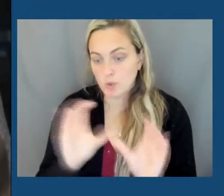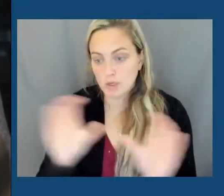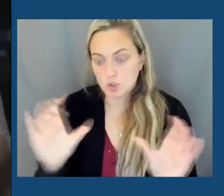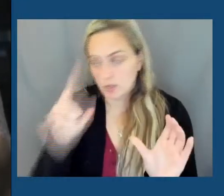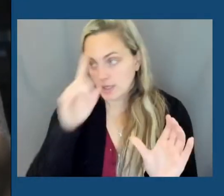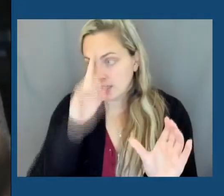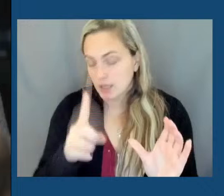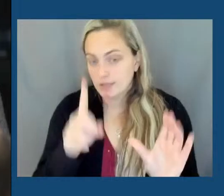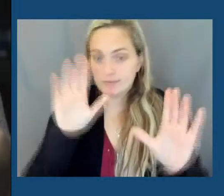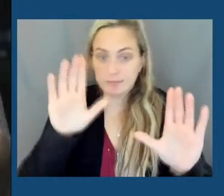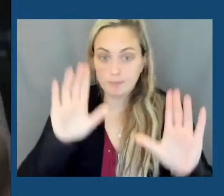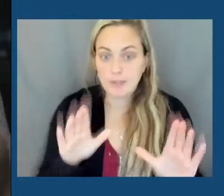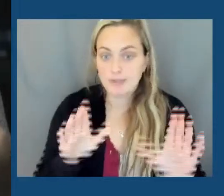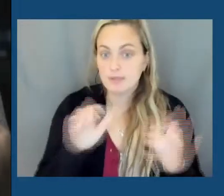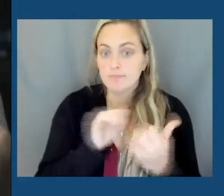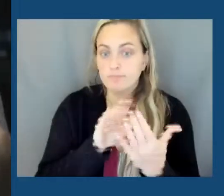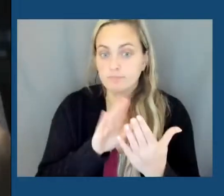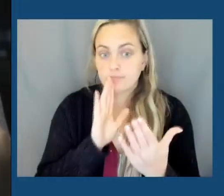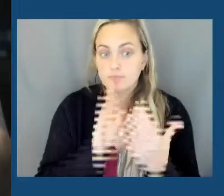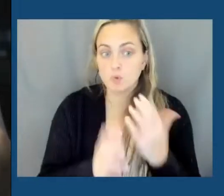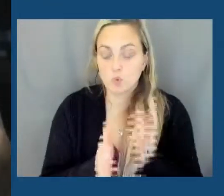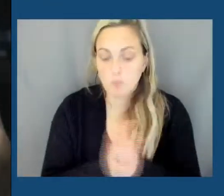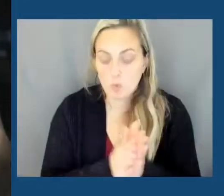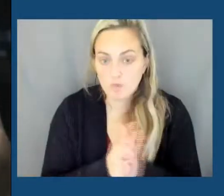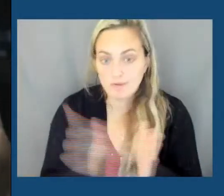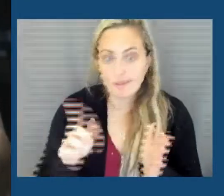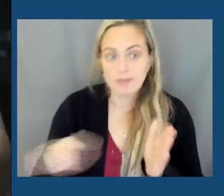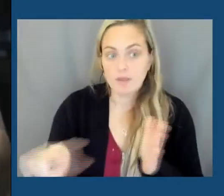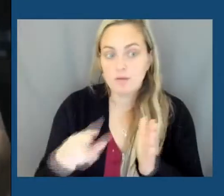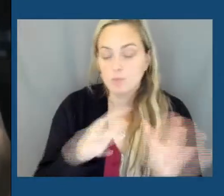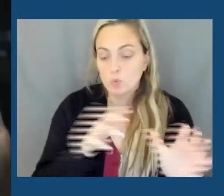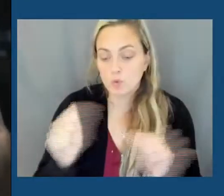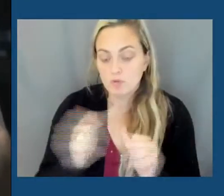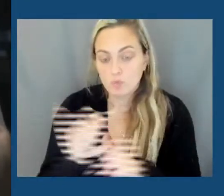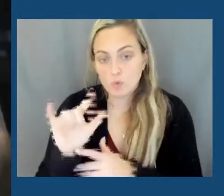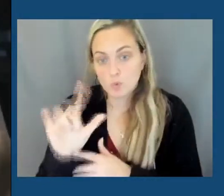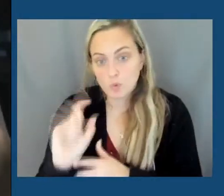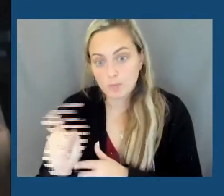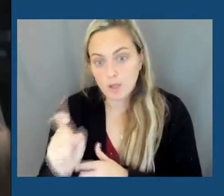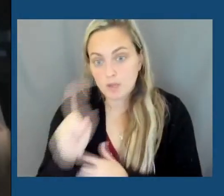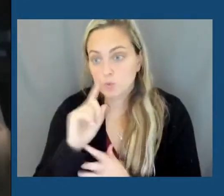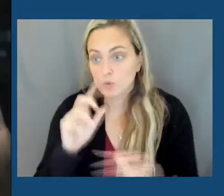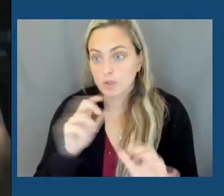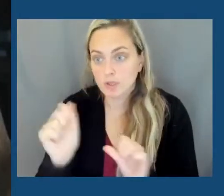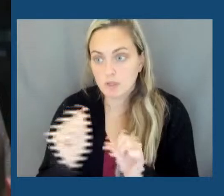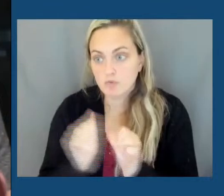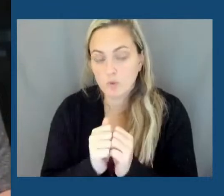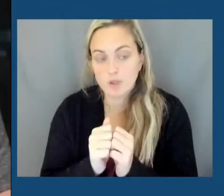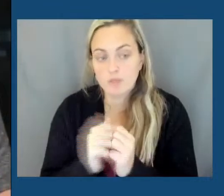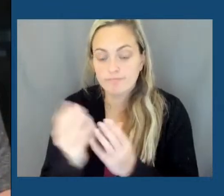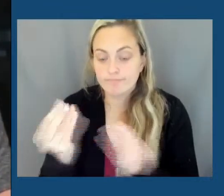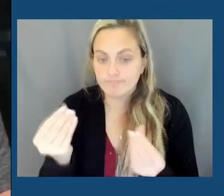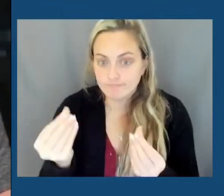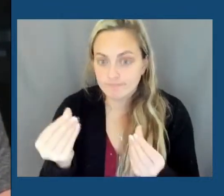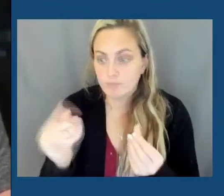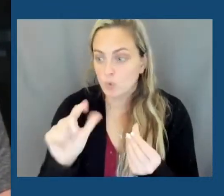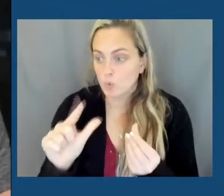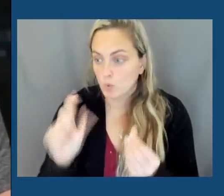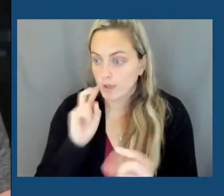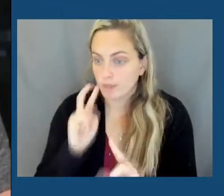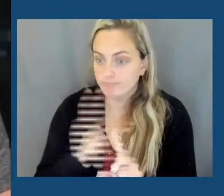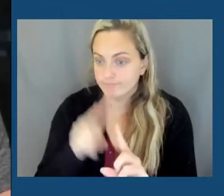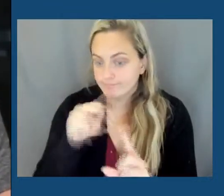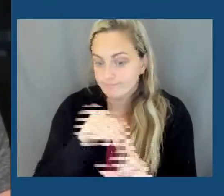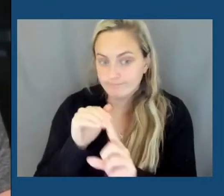phenomenal way to motivate them to leave with a toolbox. They're going to leave with a tangible tool that they can tell other